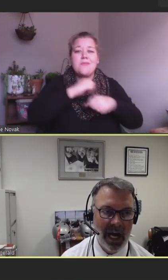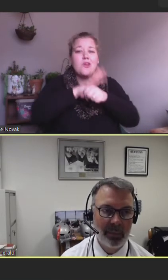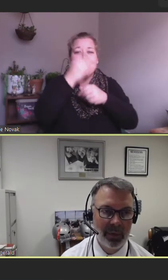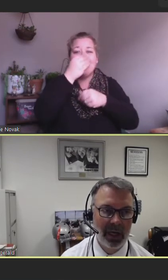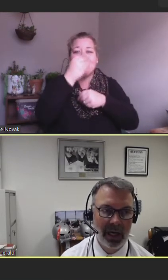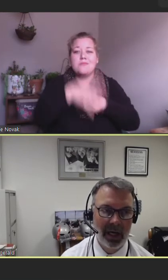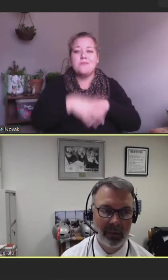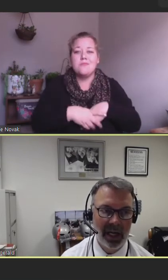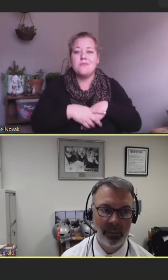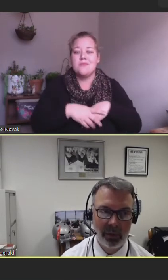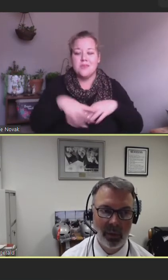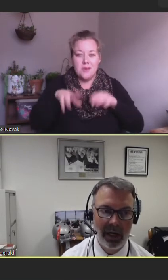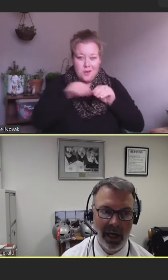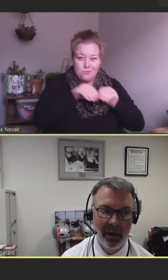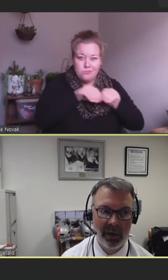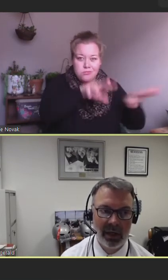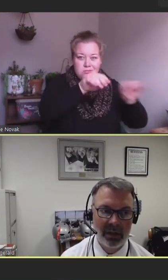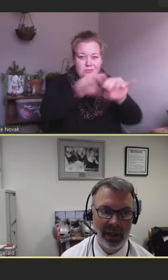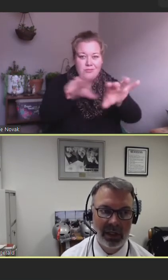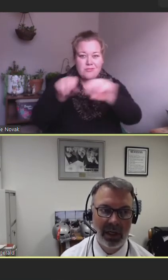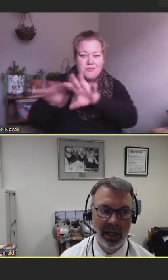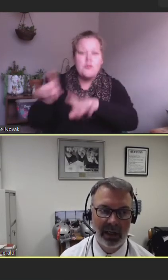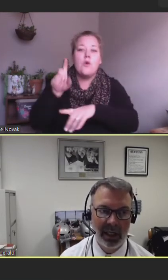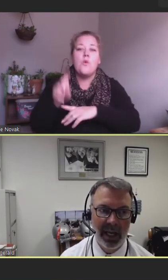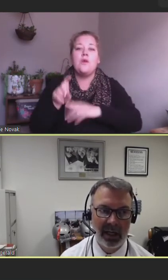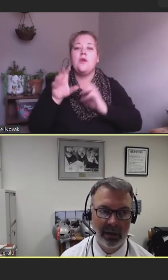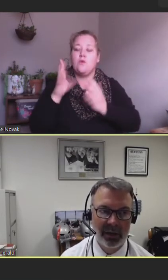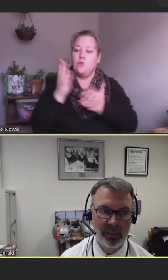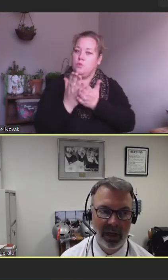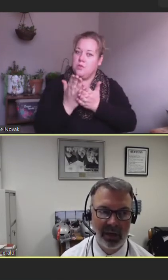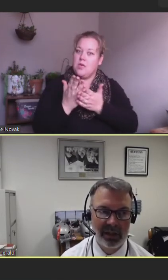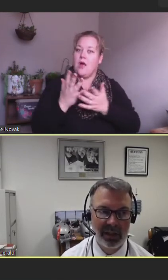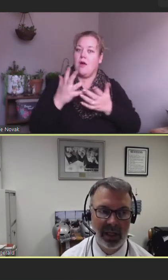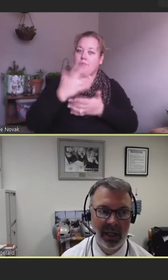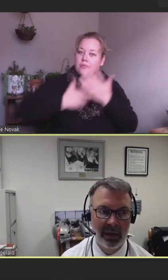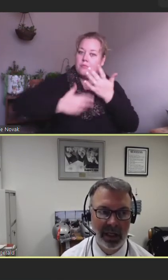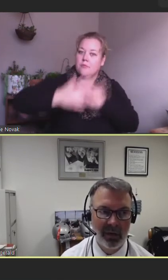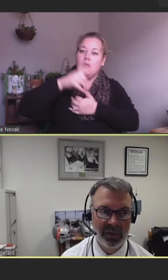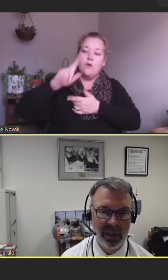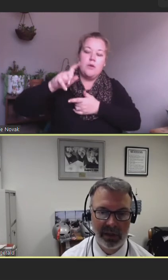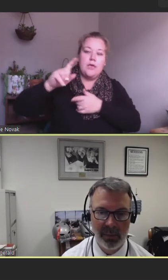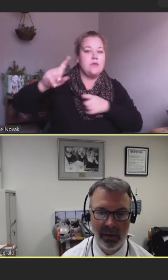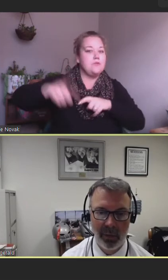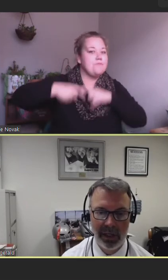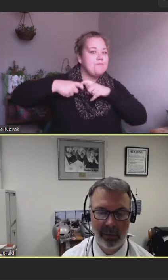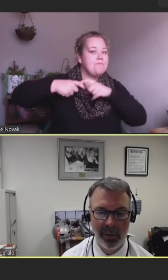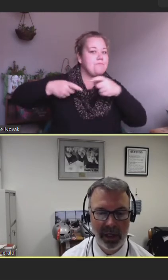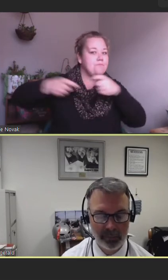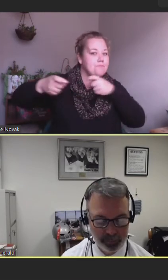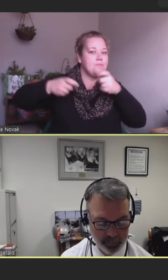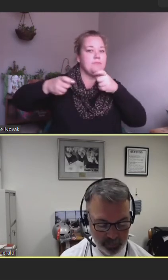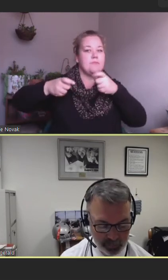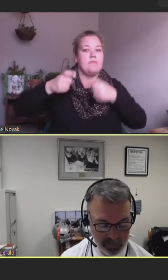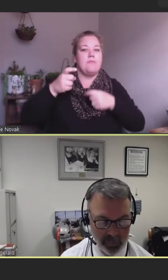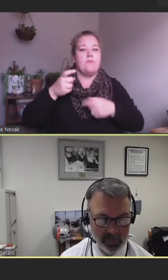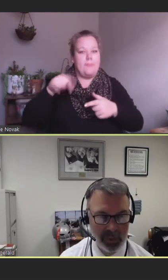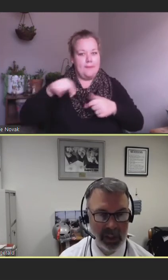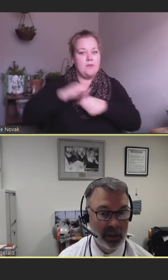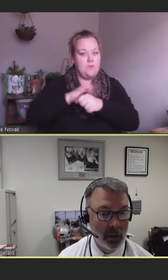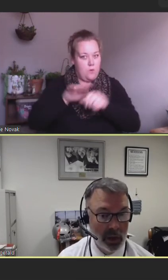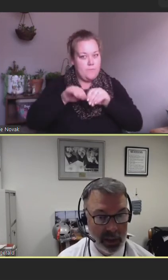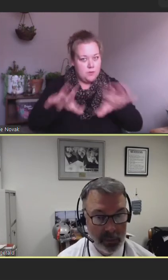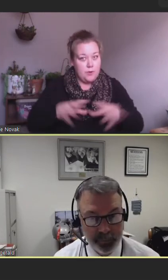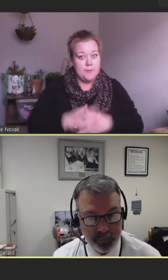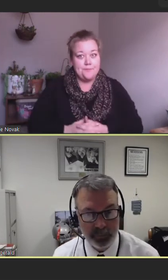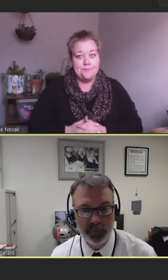to stop doing right now so we can get a handle on the spread of this and get our facilities back where we need them to be.